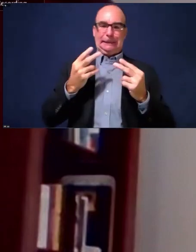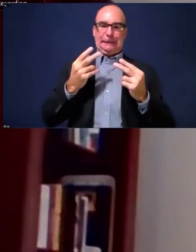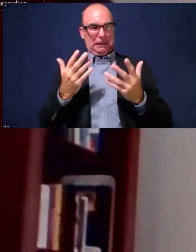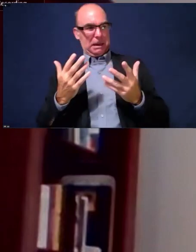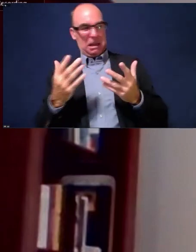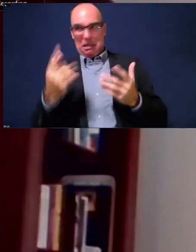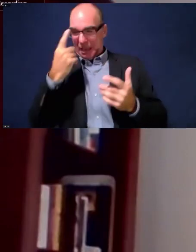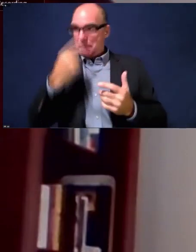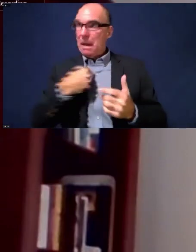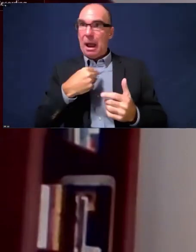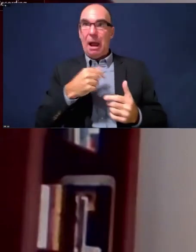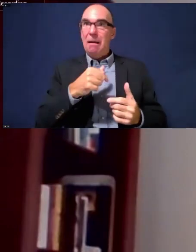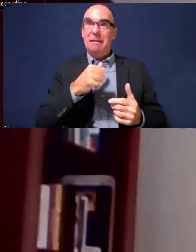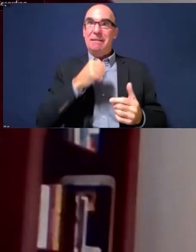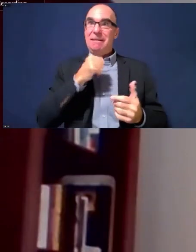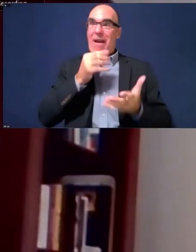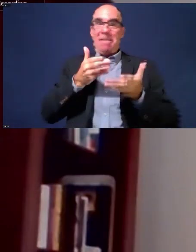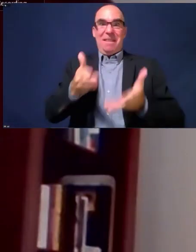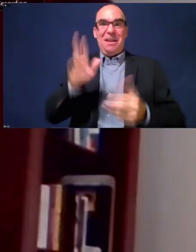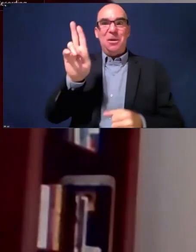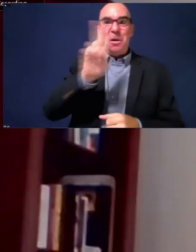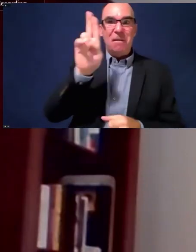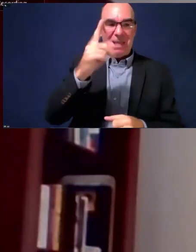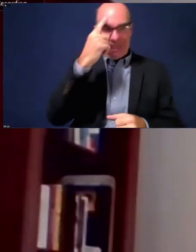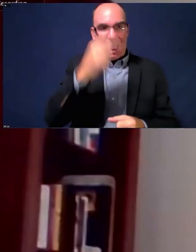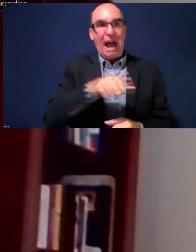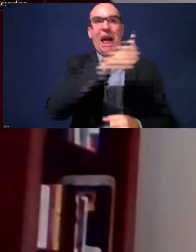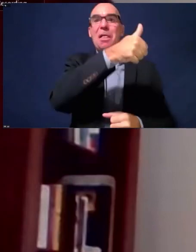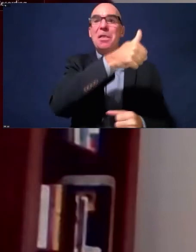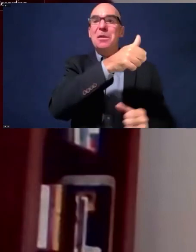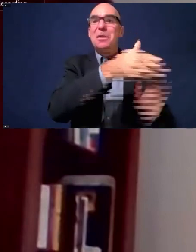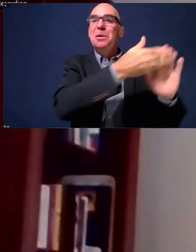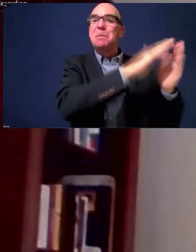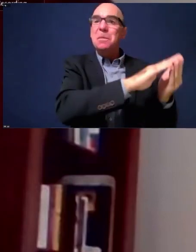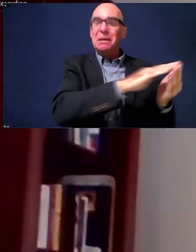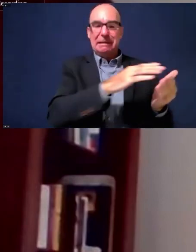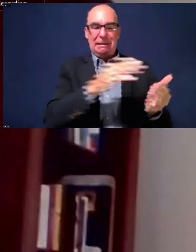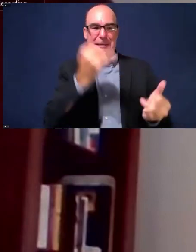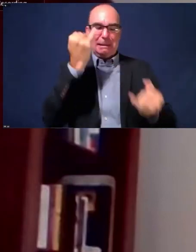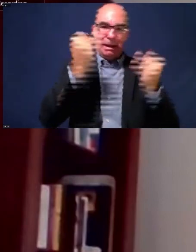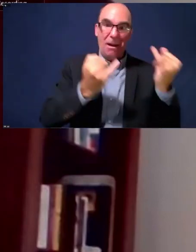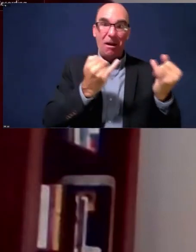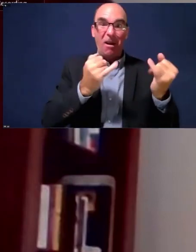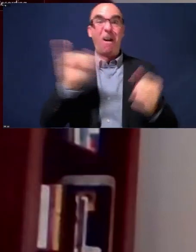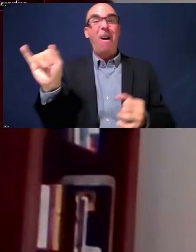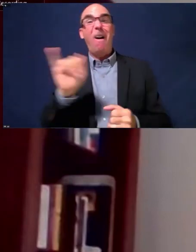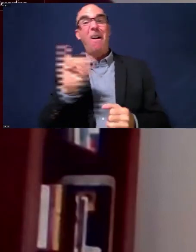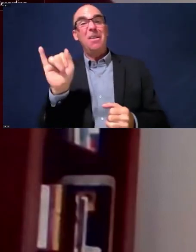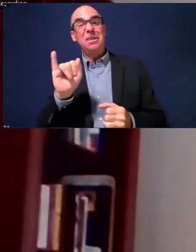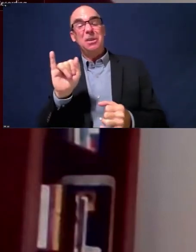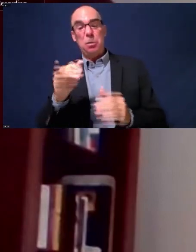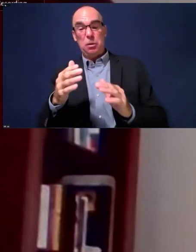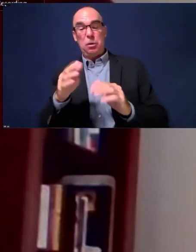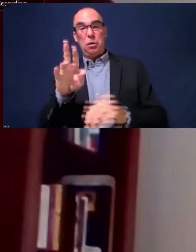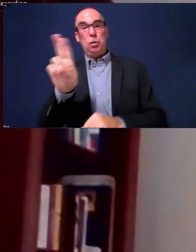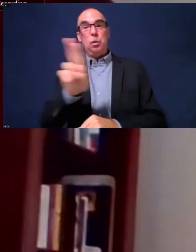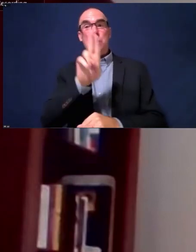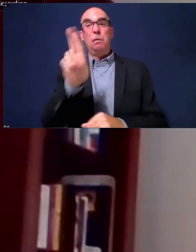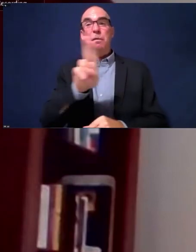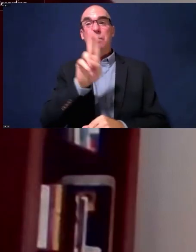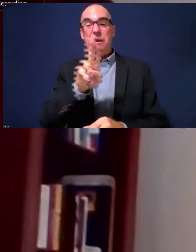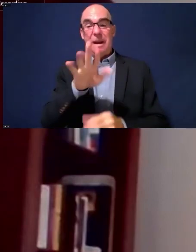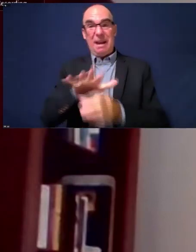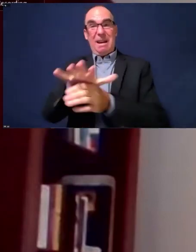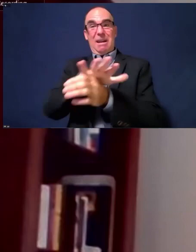acutely. In 2019, the issue of surveillance and the profiling of Black people on campus spaces came to national